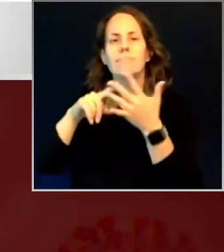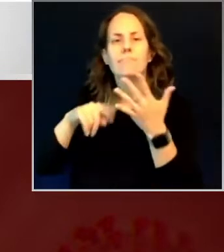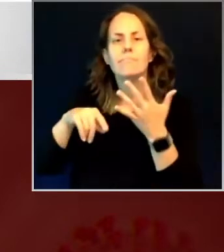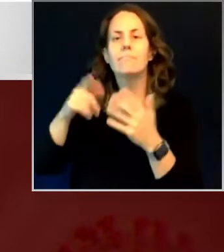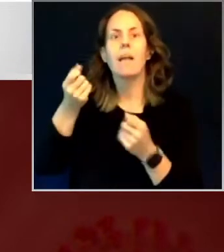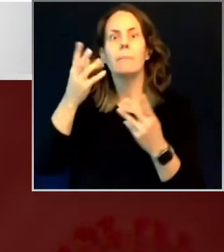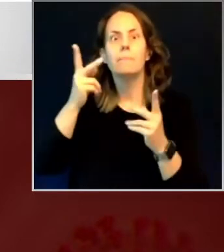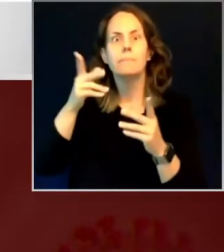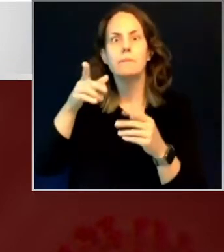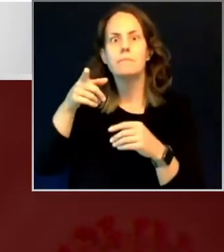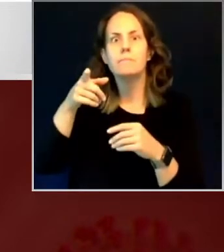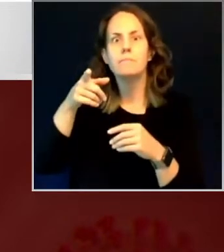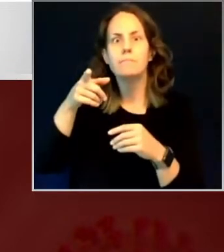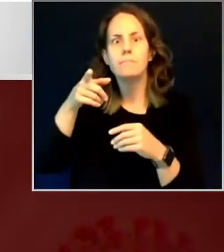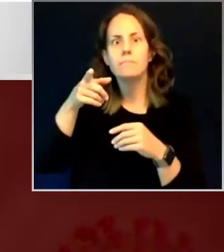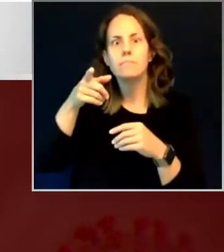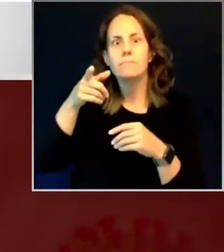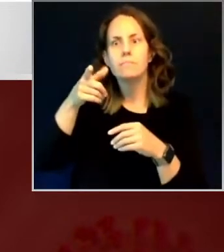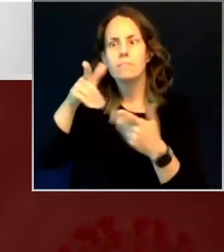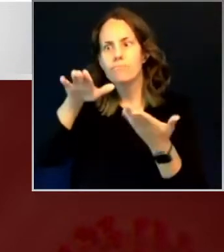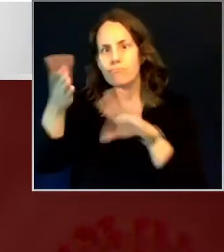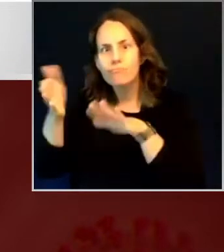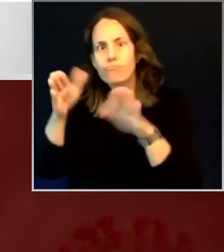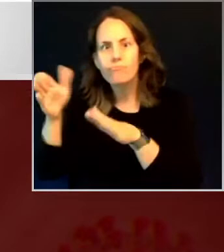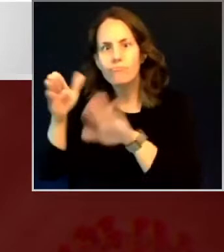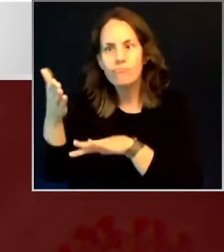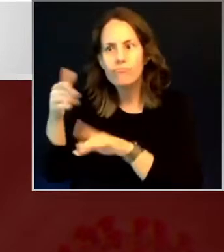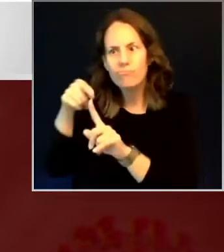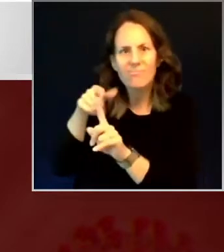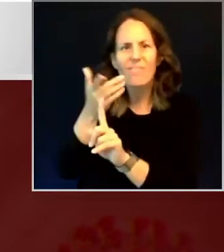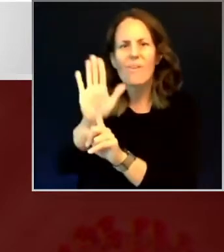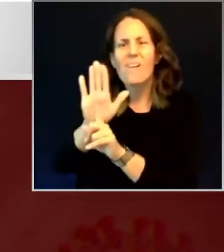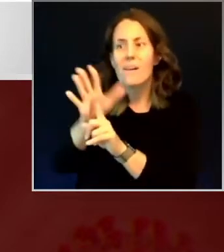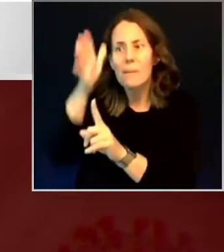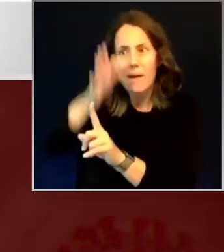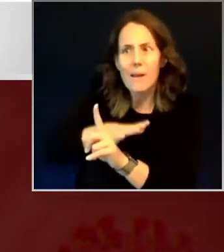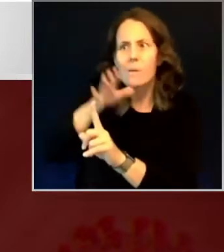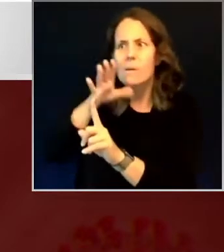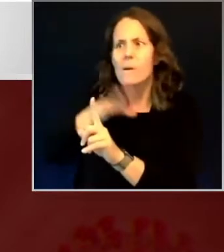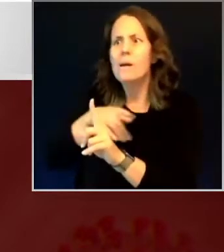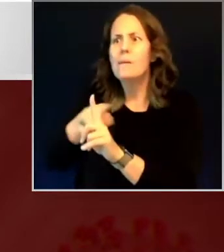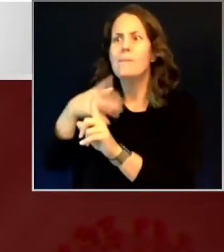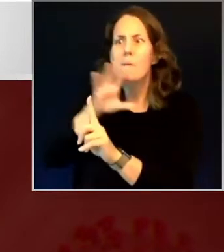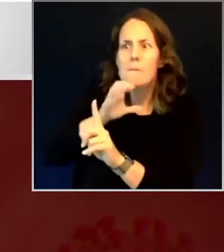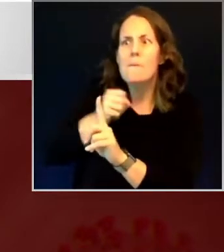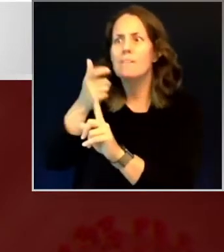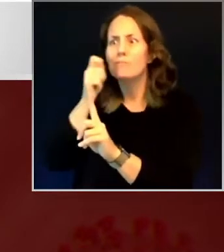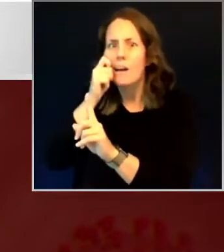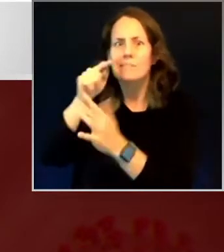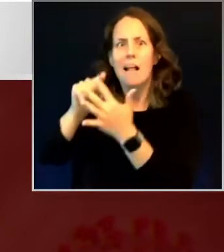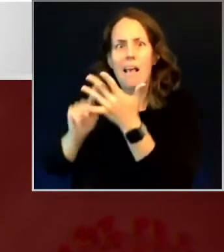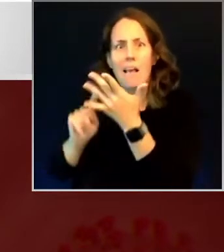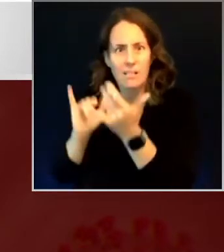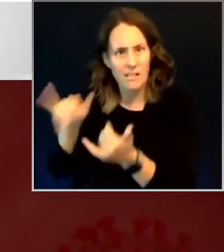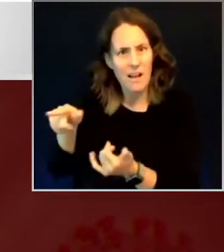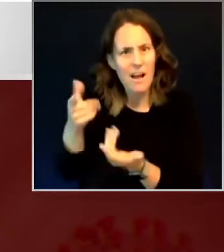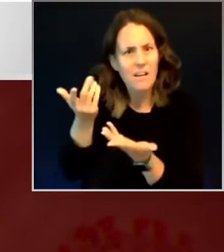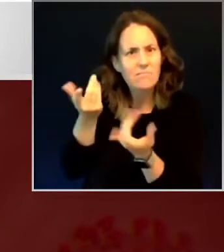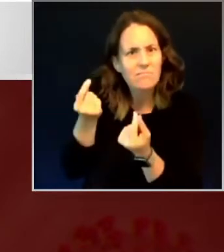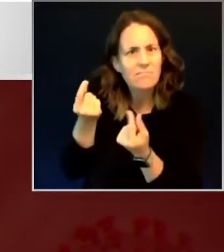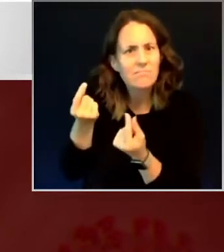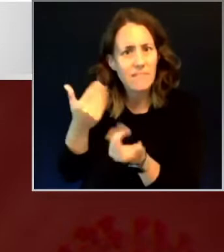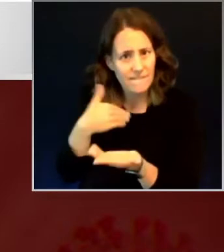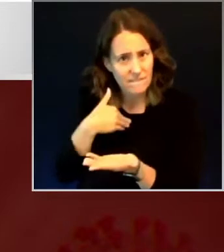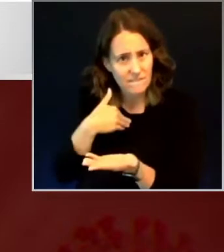in whether there is a difference that you're seeing in the rate of breakthrough infections by